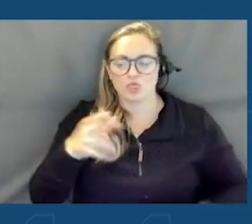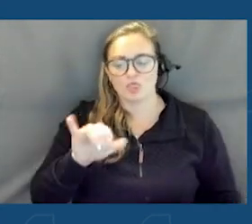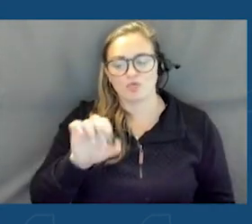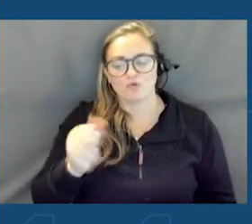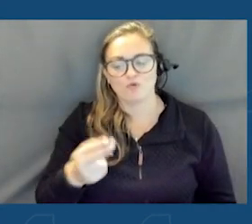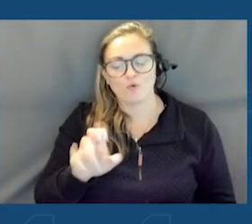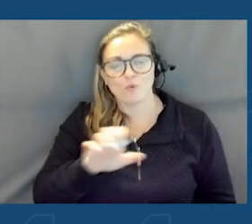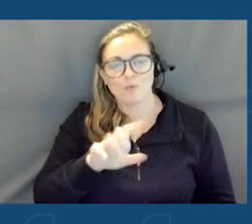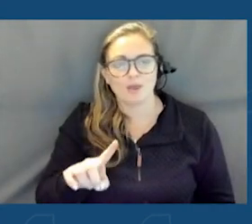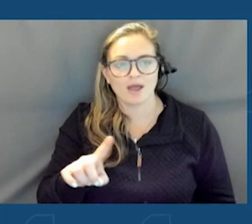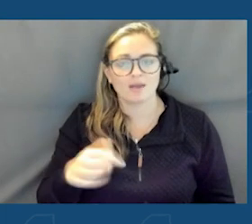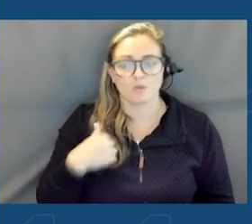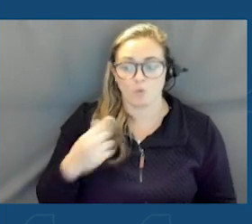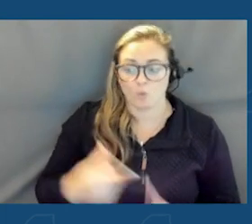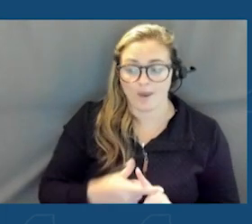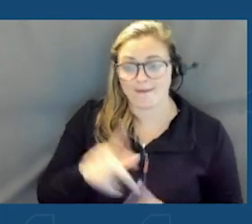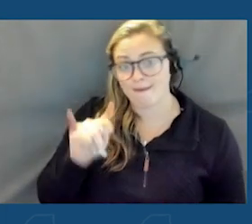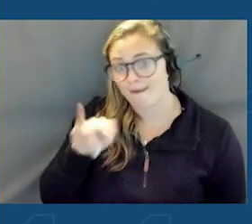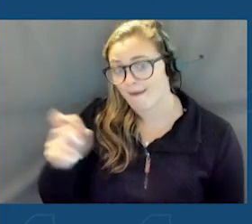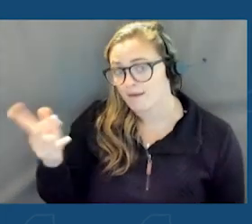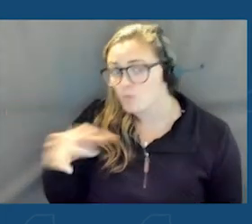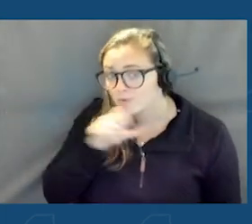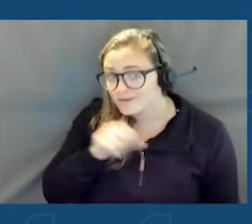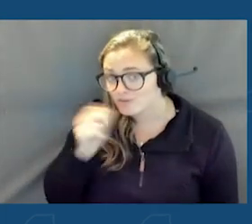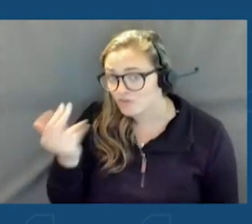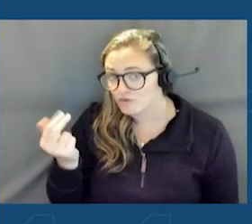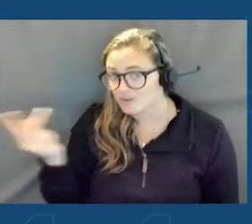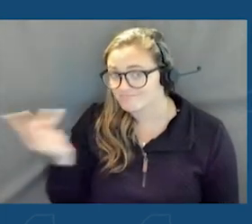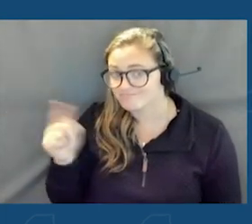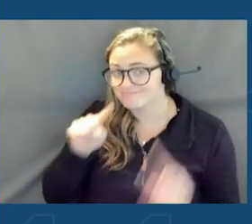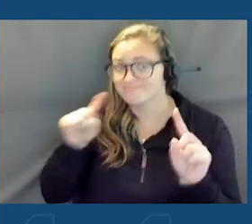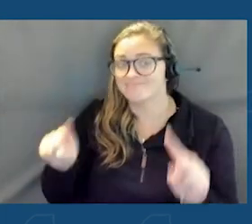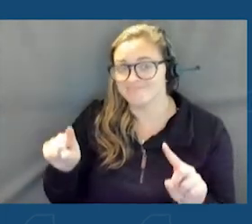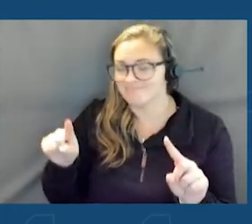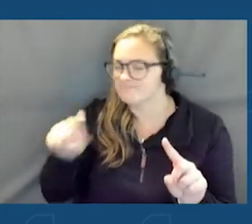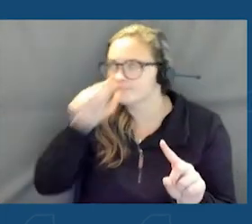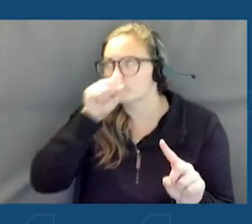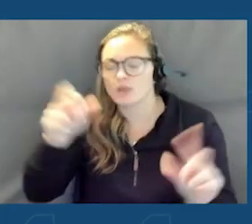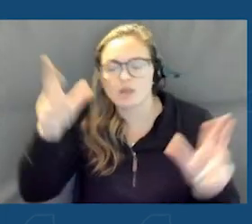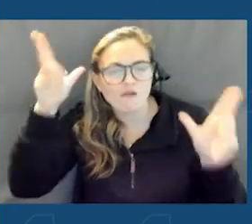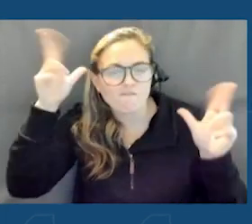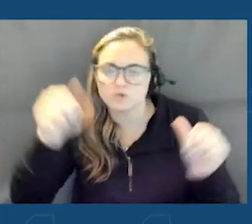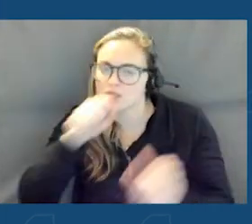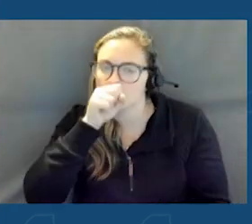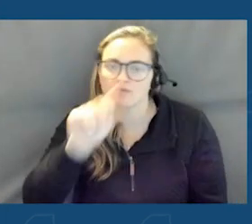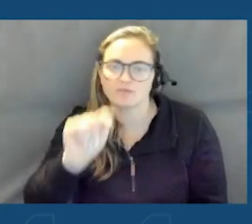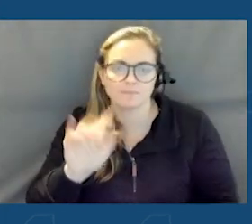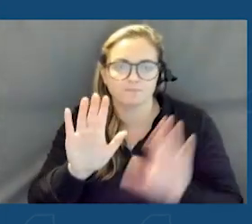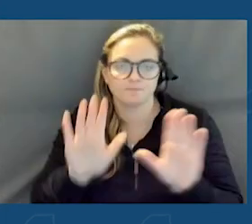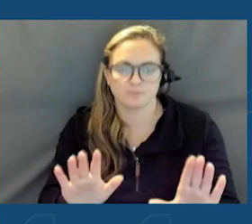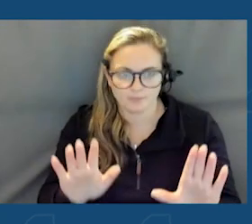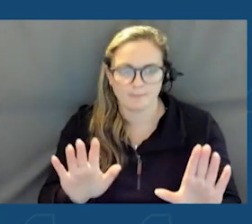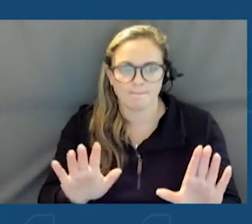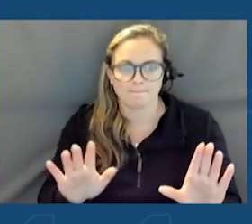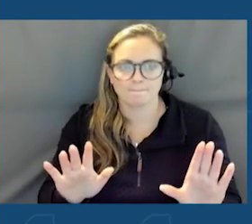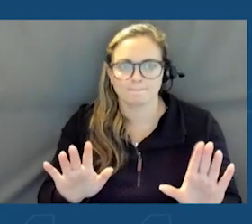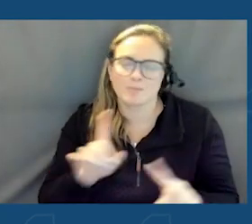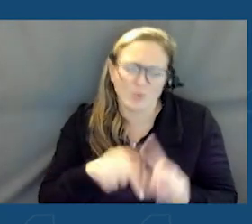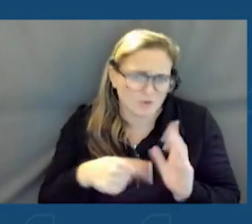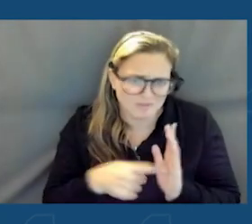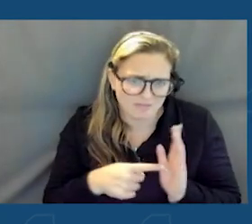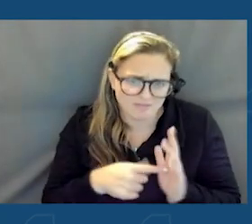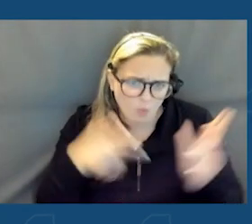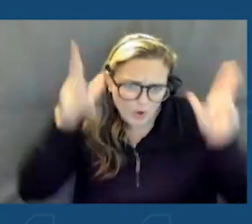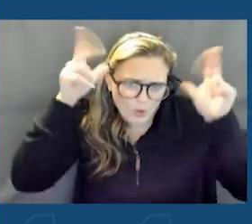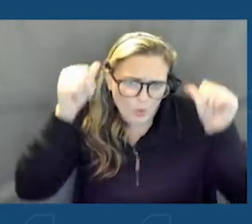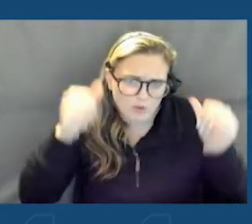to the fairgrounds in Western New York, Erie County, and she loved horses, absolutely loved horses, but we couldn't really afford a horse. We just